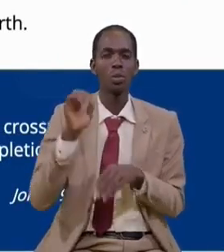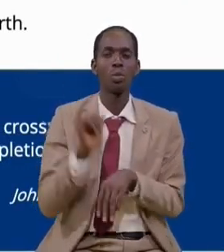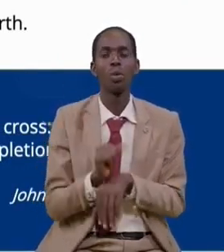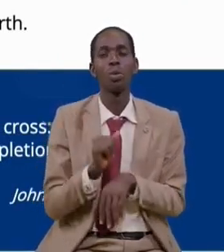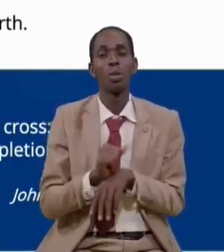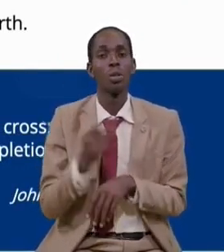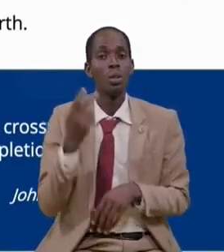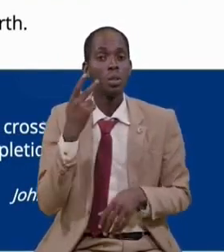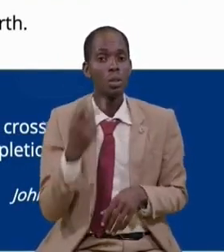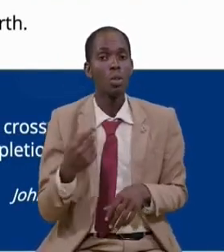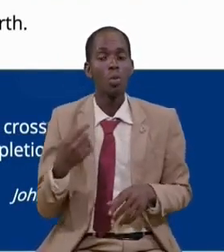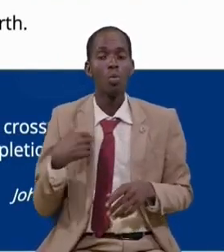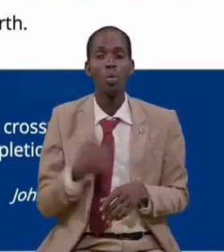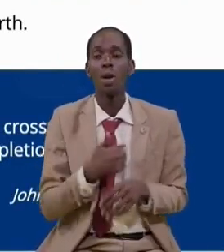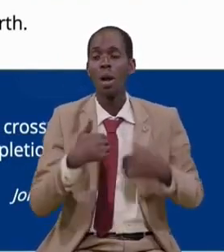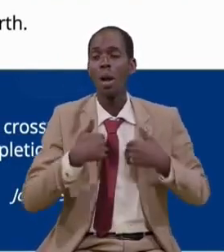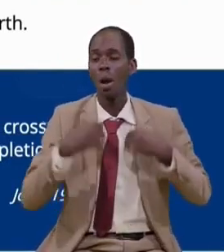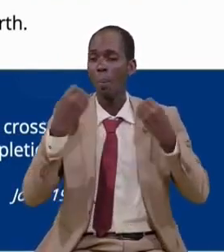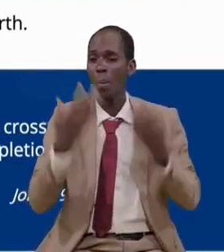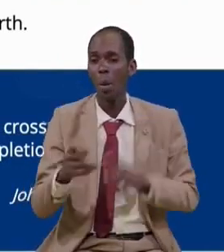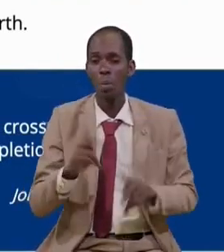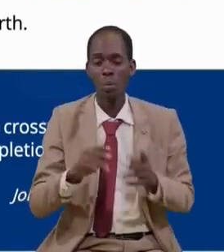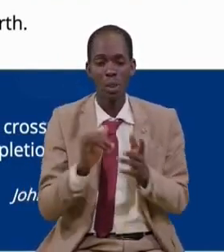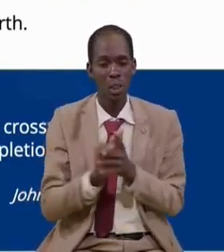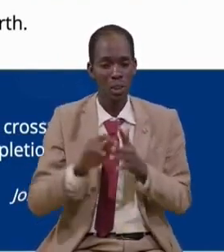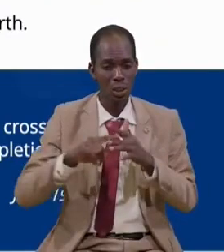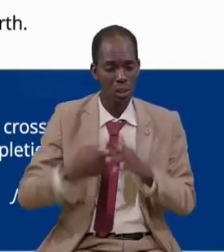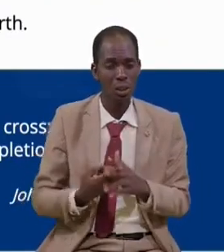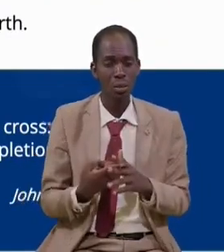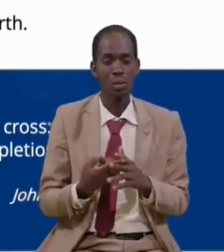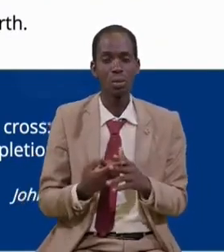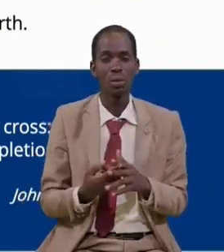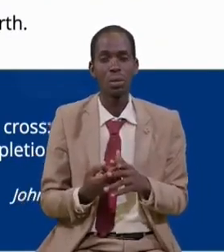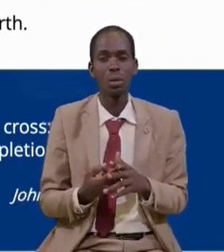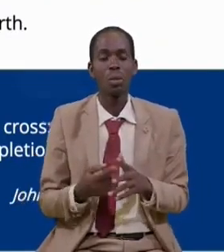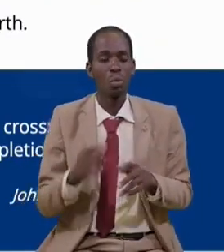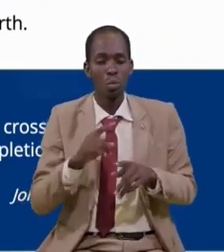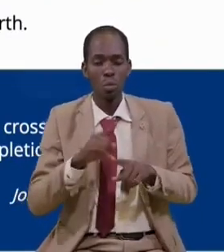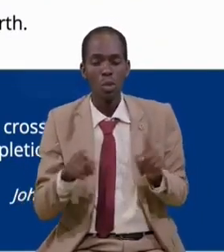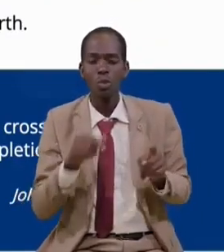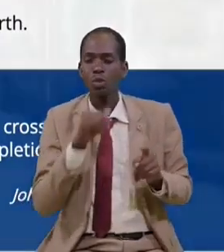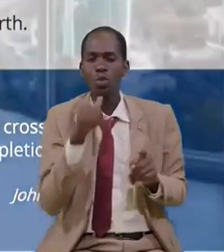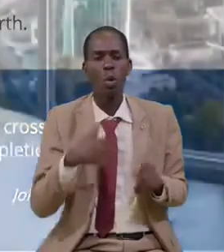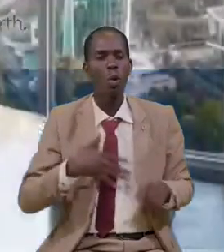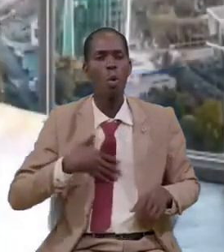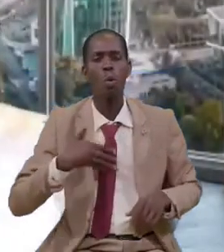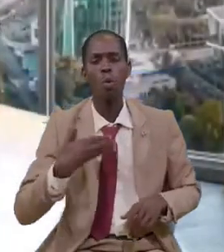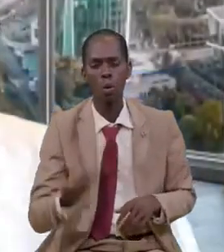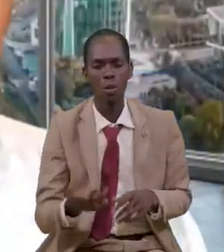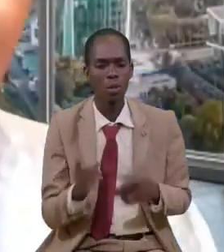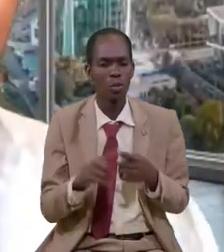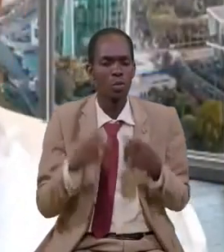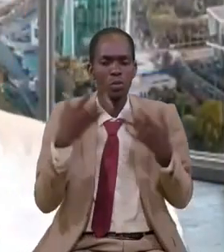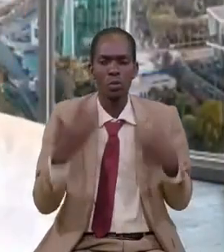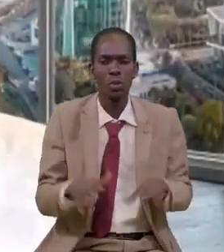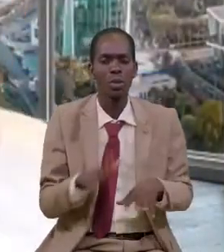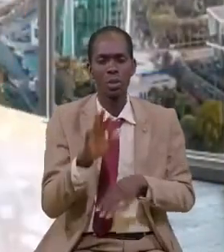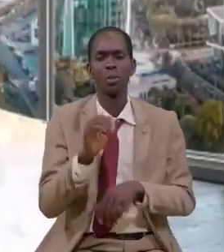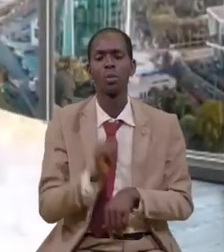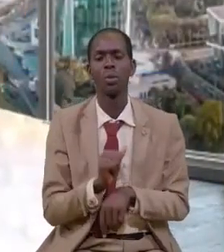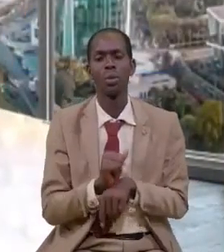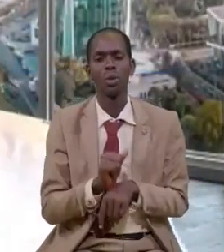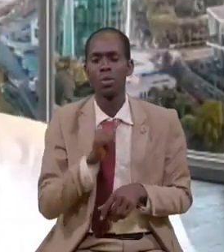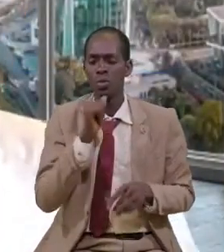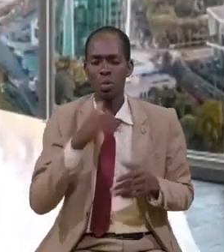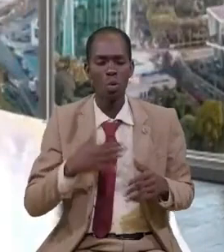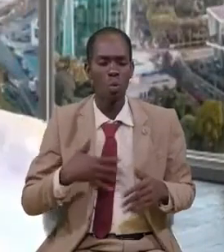lot of people today who are not willing to graduate, who are not willing to finish their task, their assignment. There is